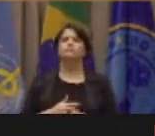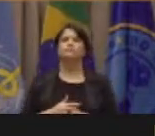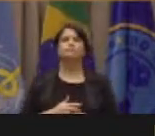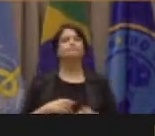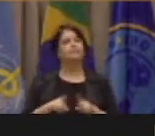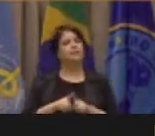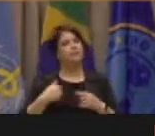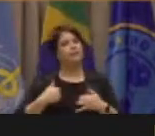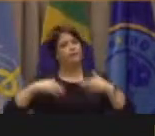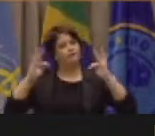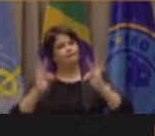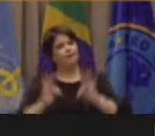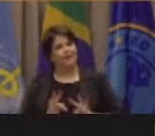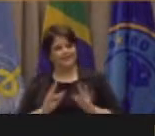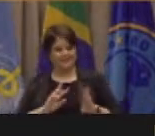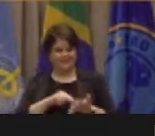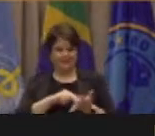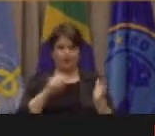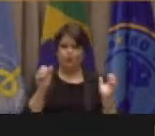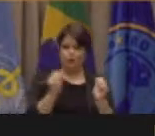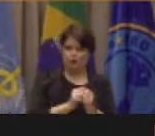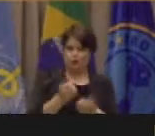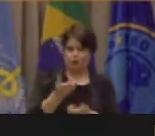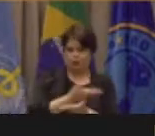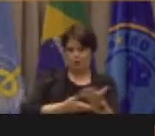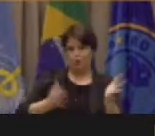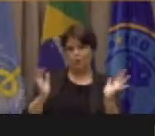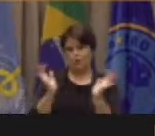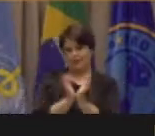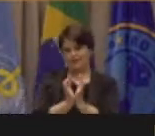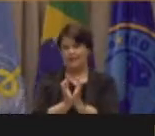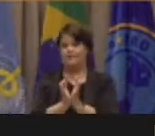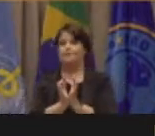and I'm really happy to be in this team